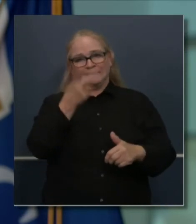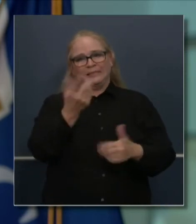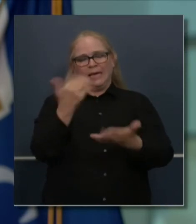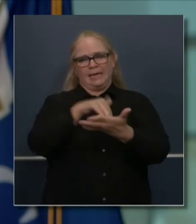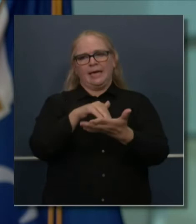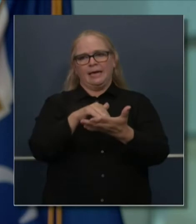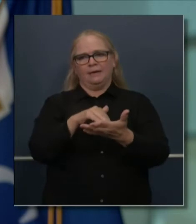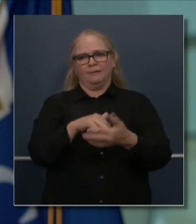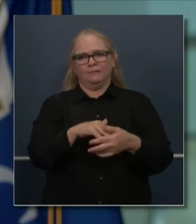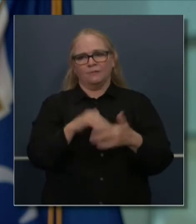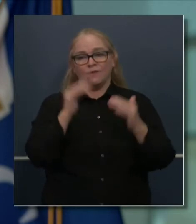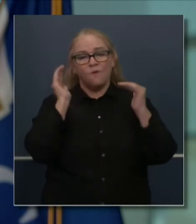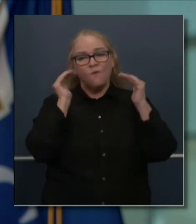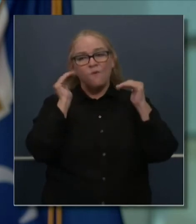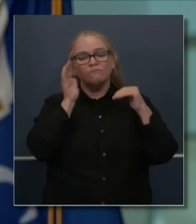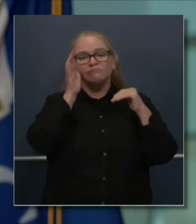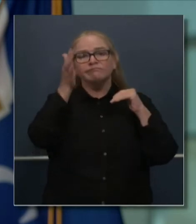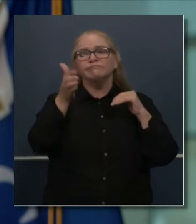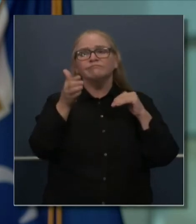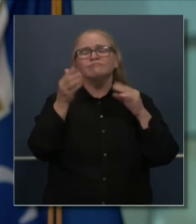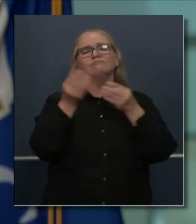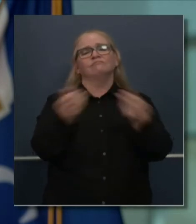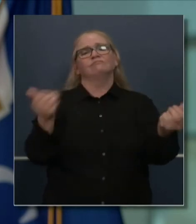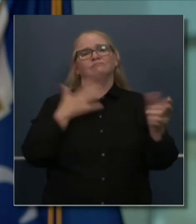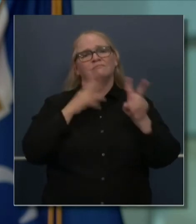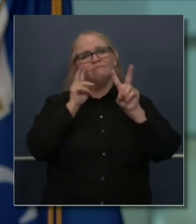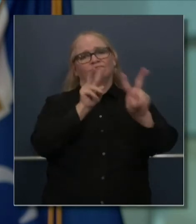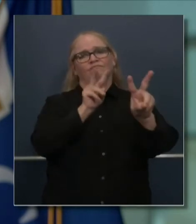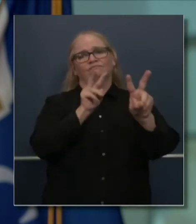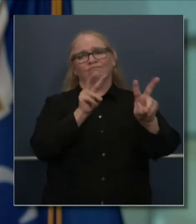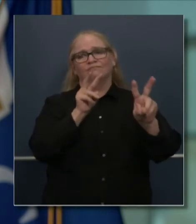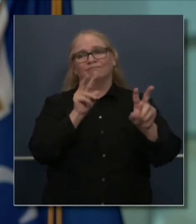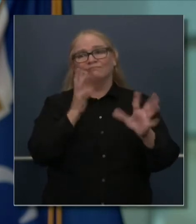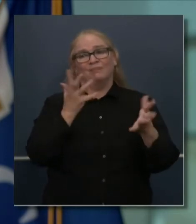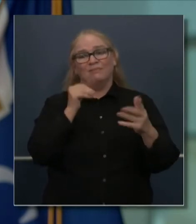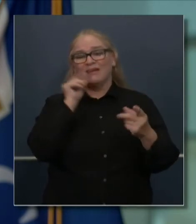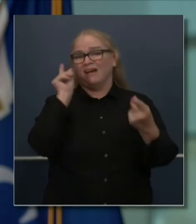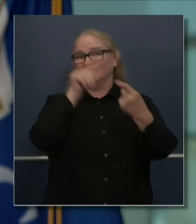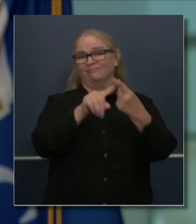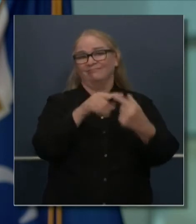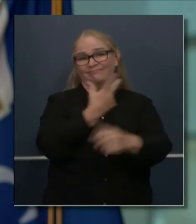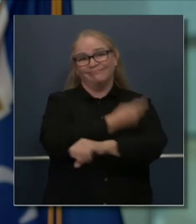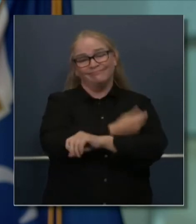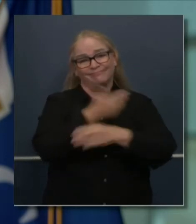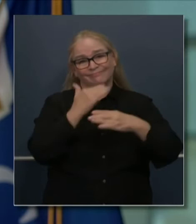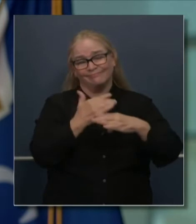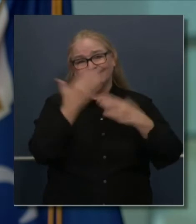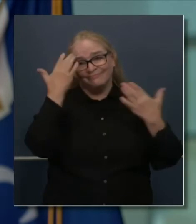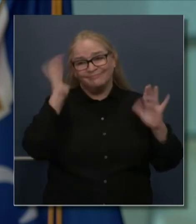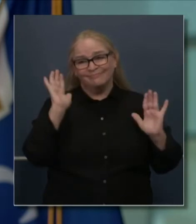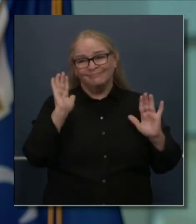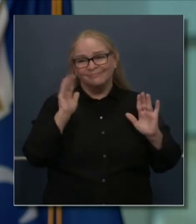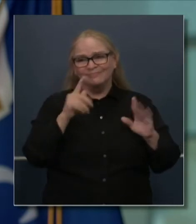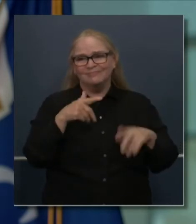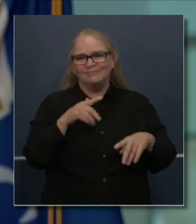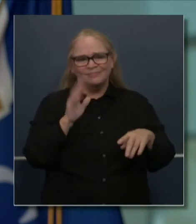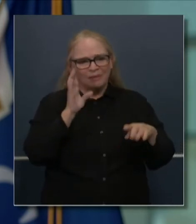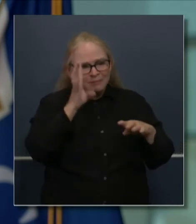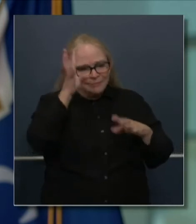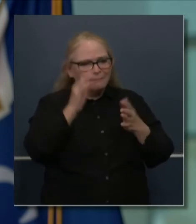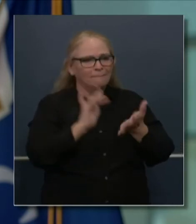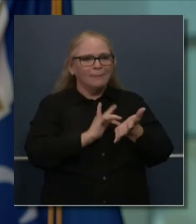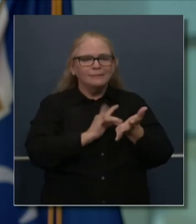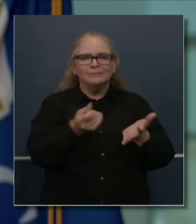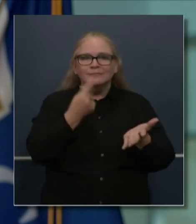world, at least in the short run, until we have a vaccine, higher quality therapeutics, and we can do that much sooner, much faster, if